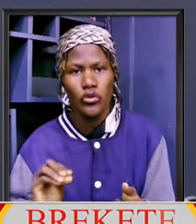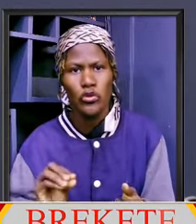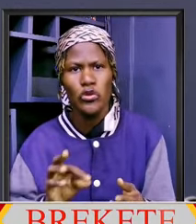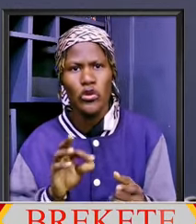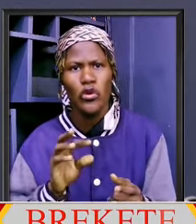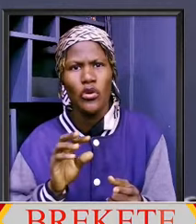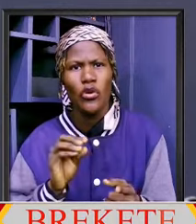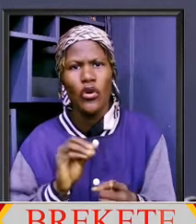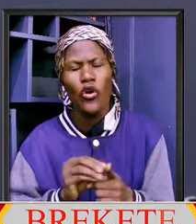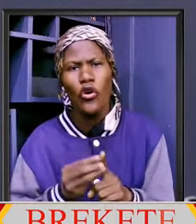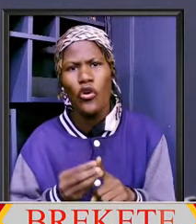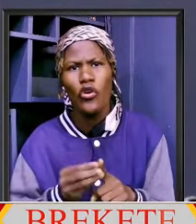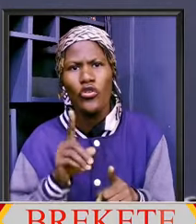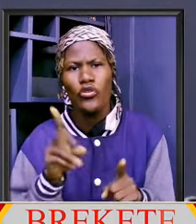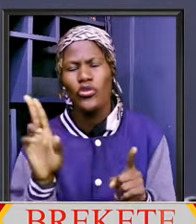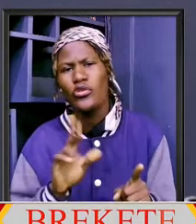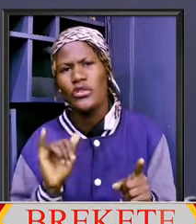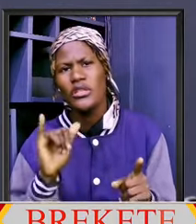them finish.